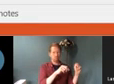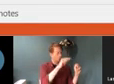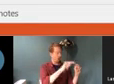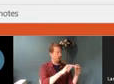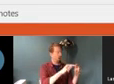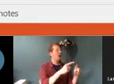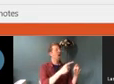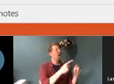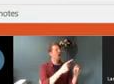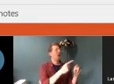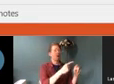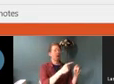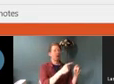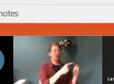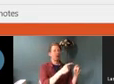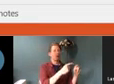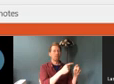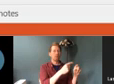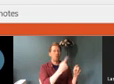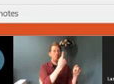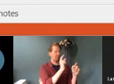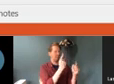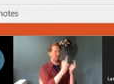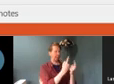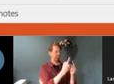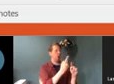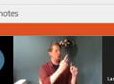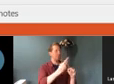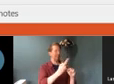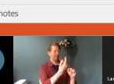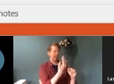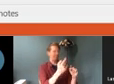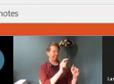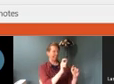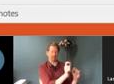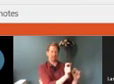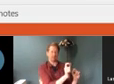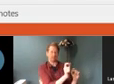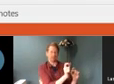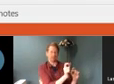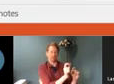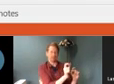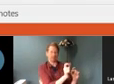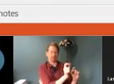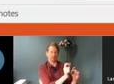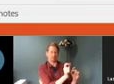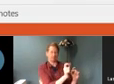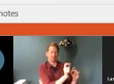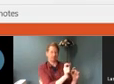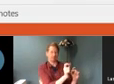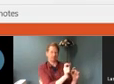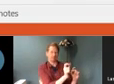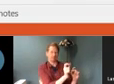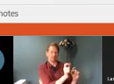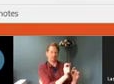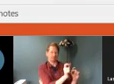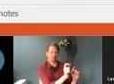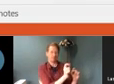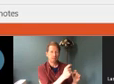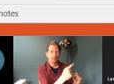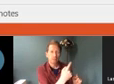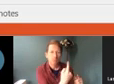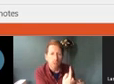of the GAAA unit. And since the unit next to it, this something bolded